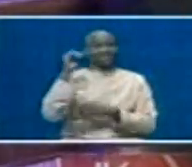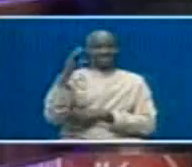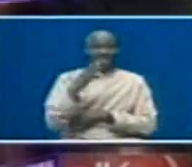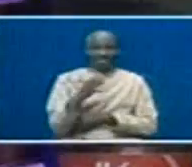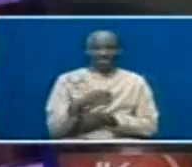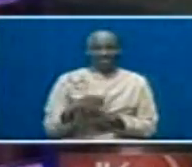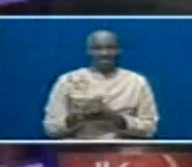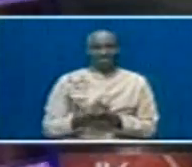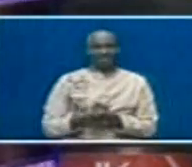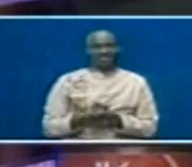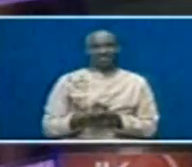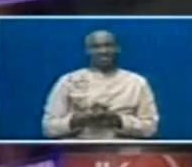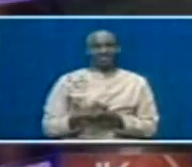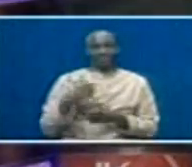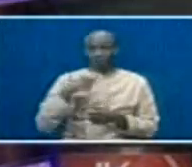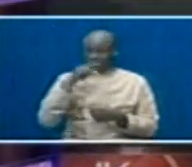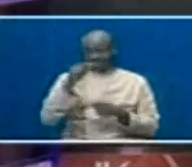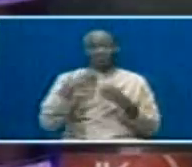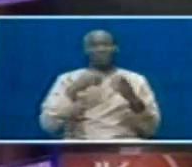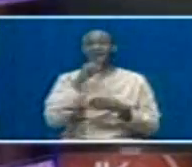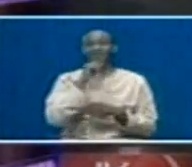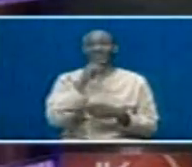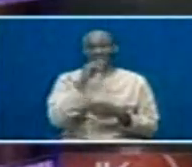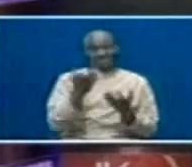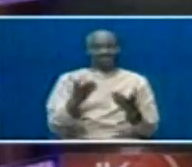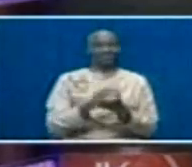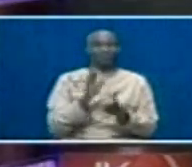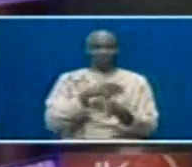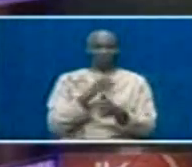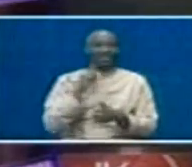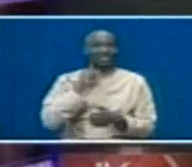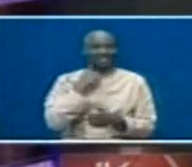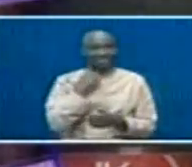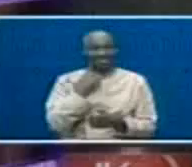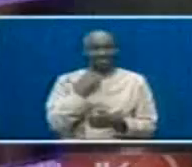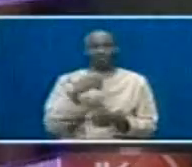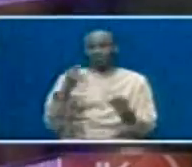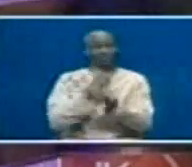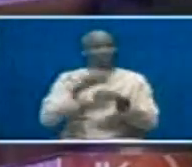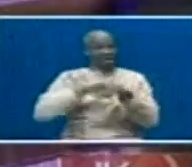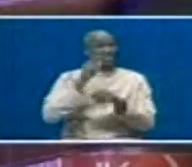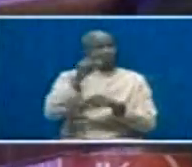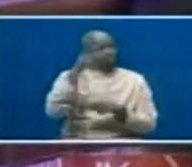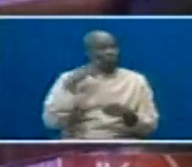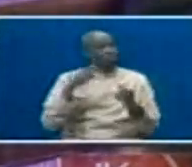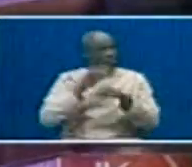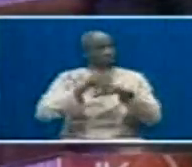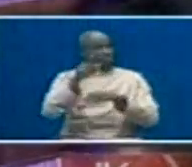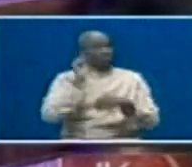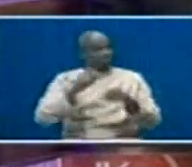will to me by my father's hand. Hey, don't sing, because then I won't get any job, because you're good.